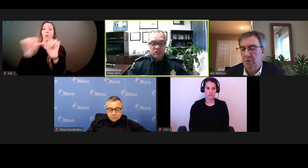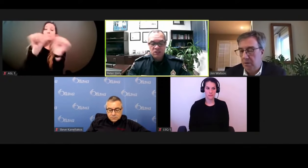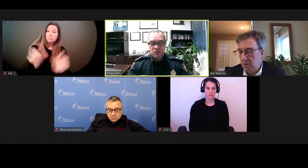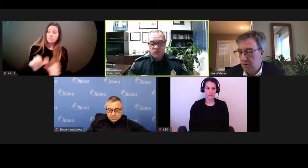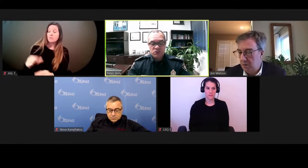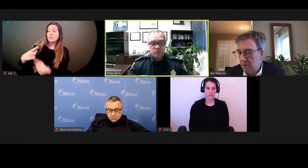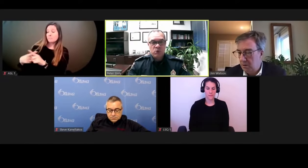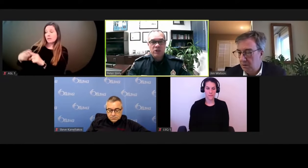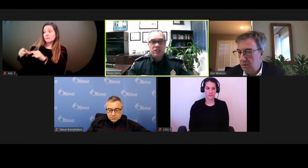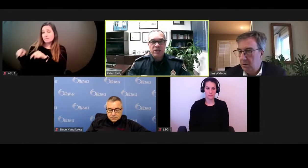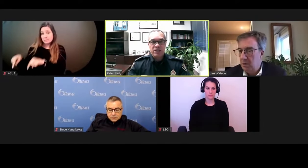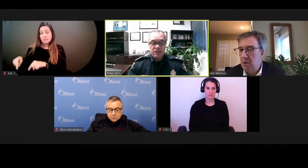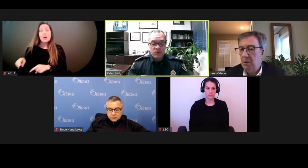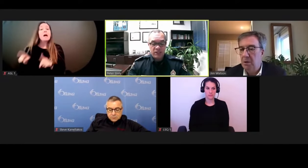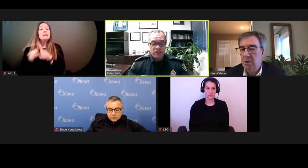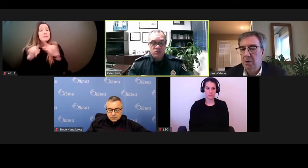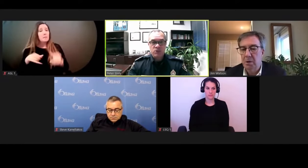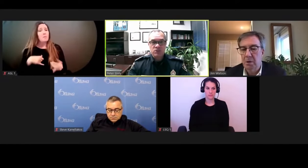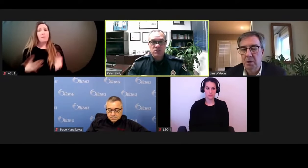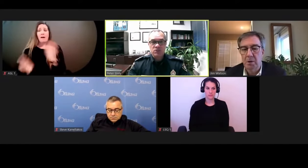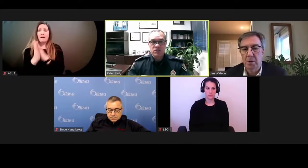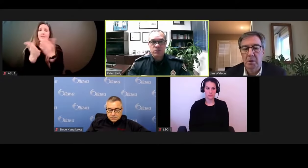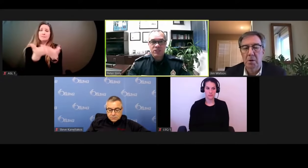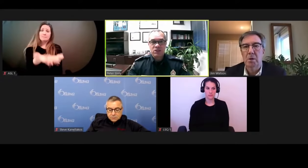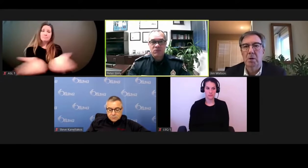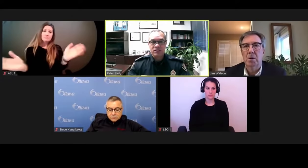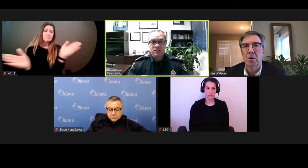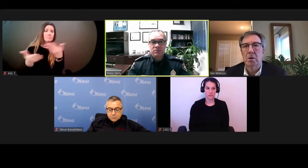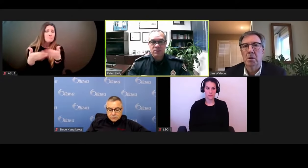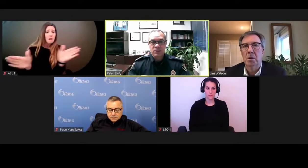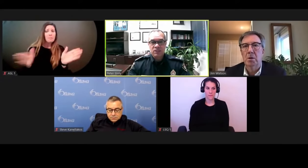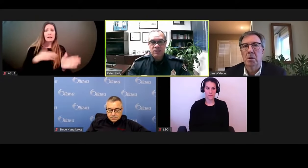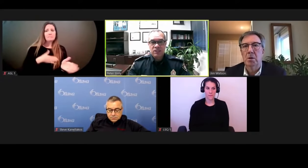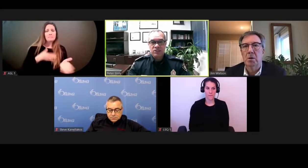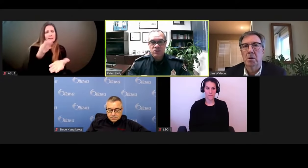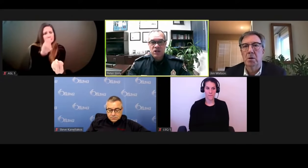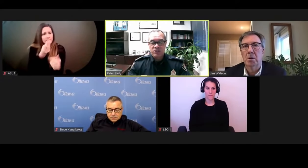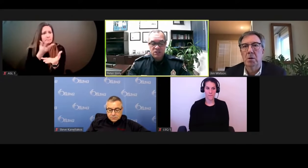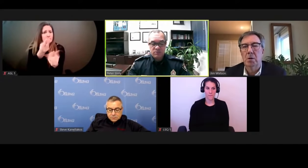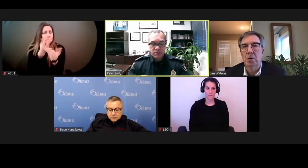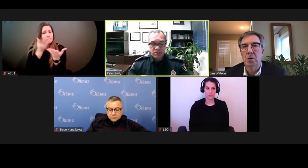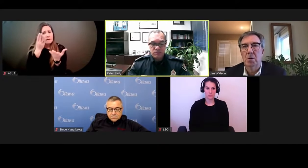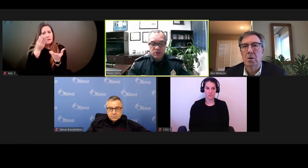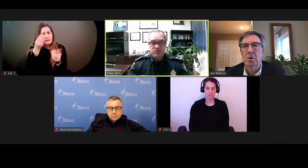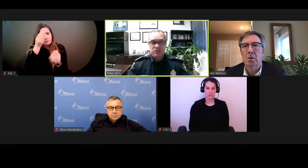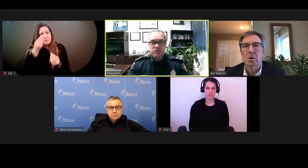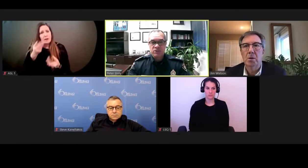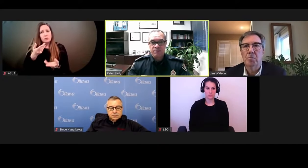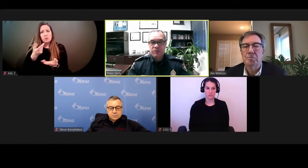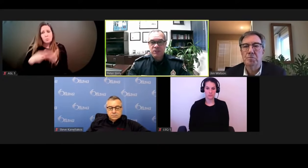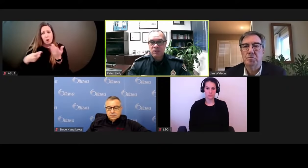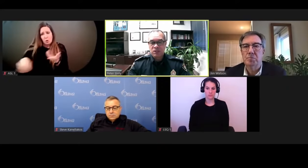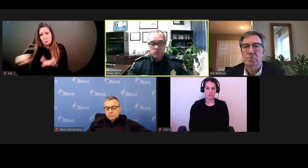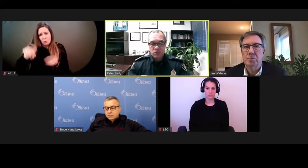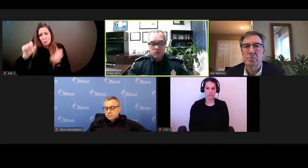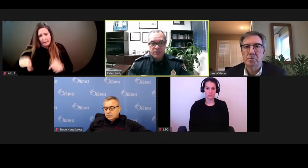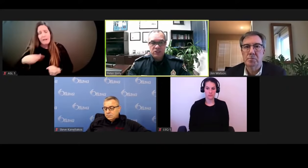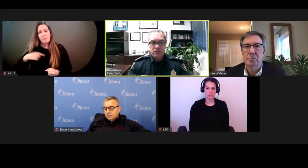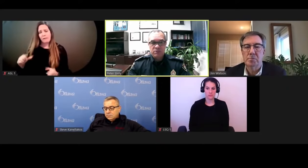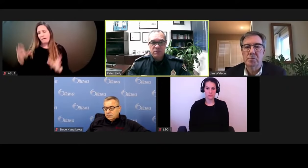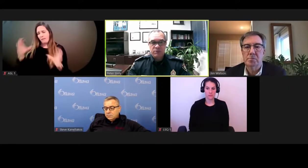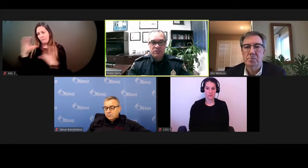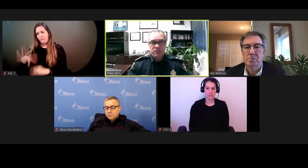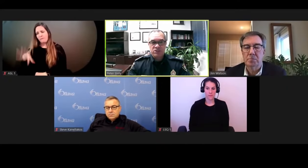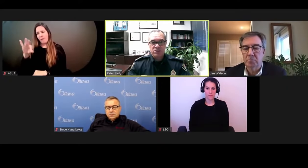public to support in identifying this person so that we can arrest them and charge them and prosecute them. We'll appeal